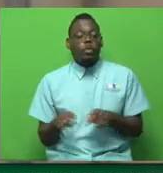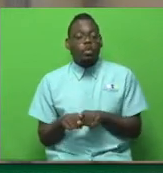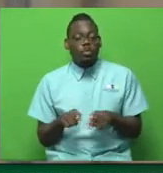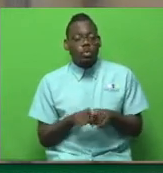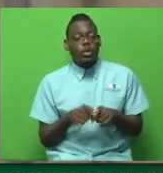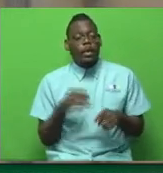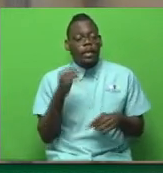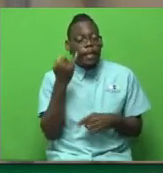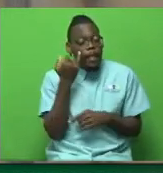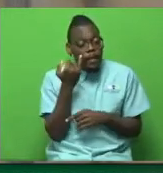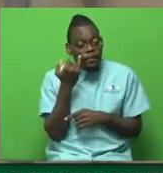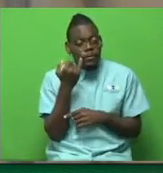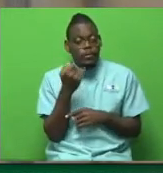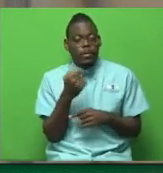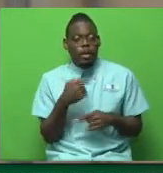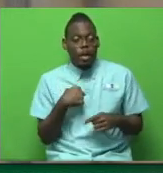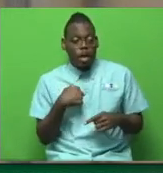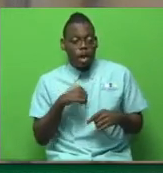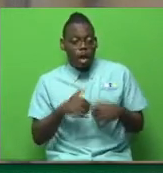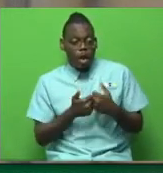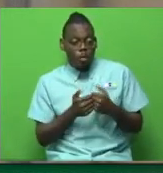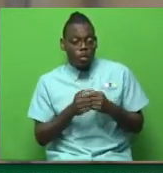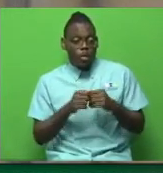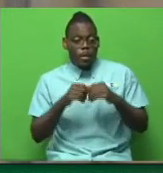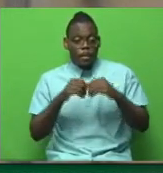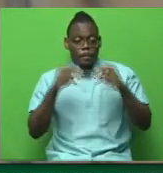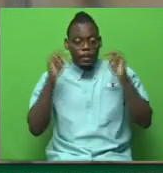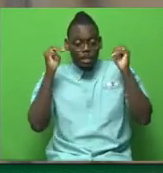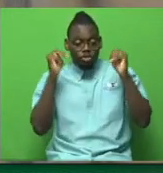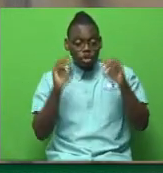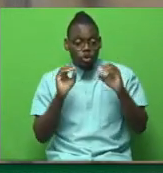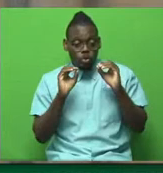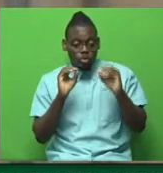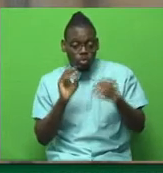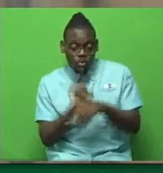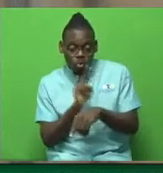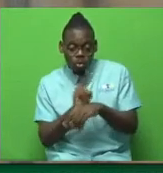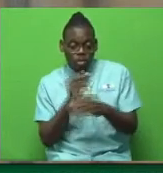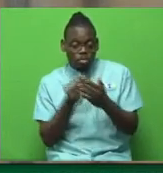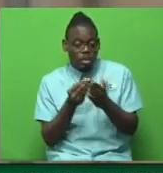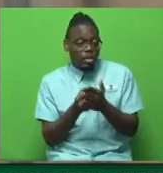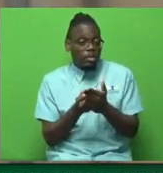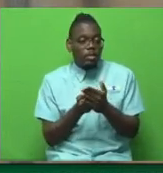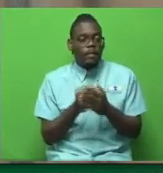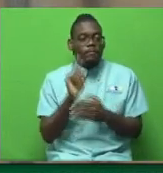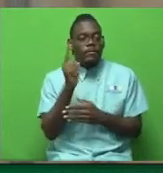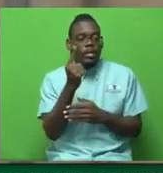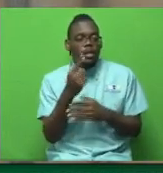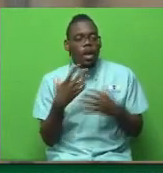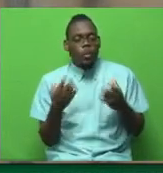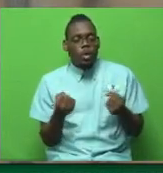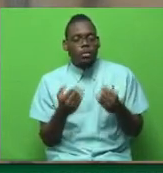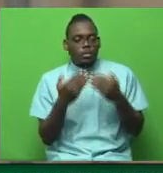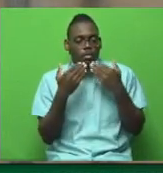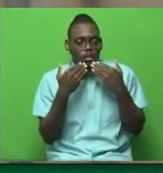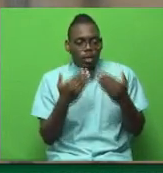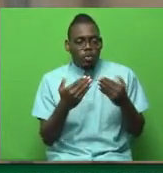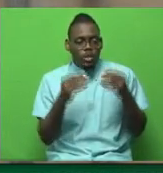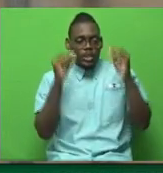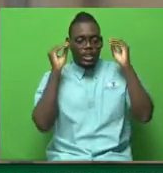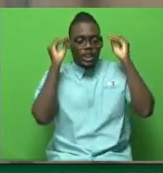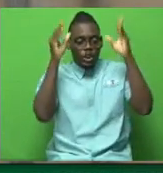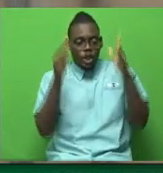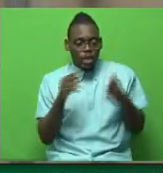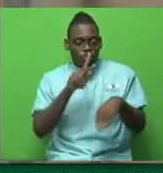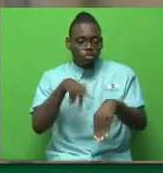will be used to surmount them I take this opportunity to thank our teachers our principal students all of our education